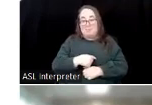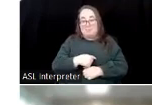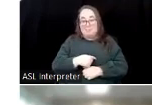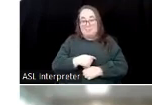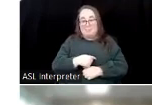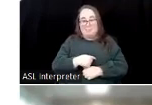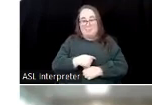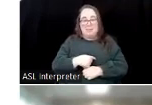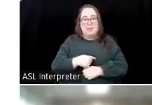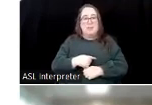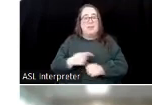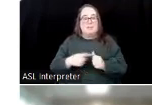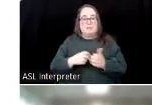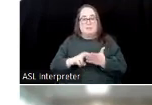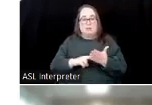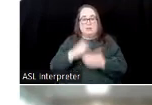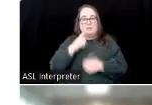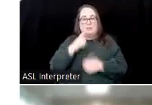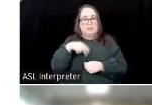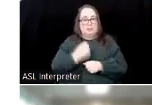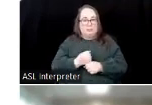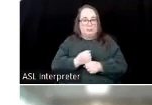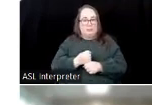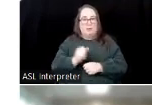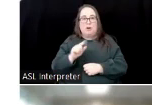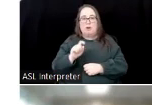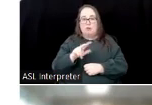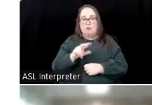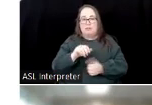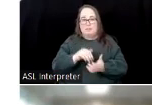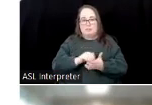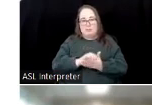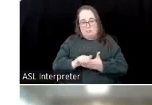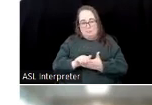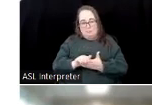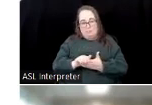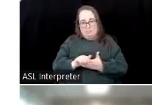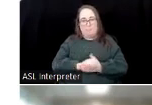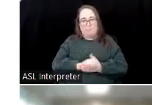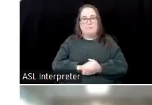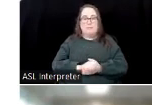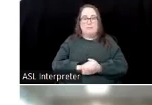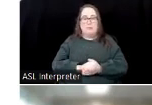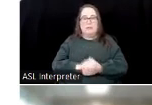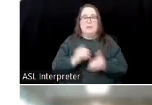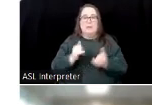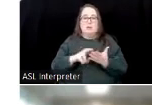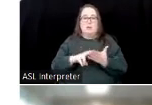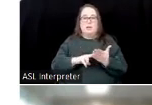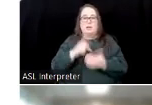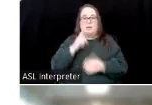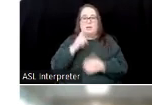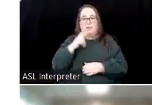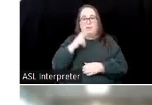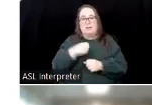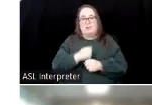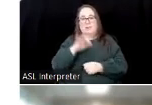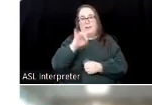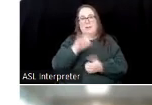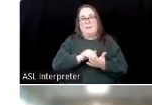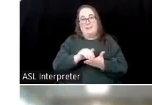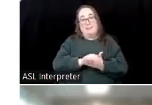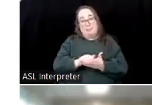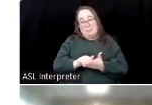That initial contract was for 2 years at $130,000. And our current contract is for 3 years at $8